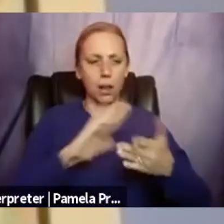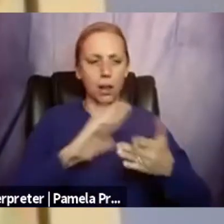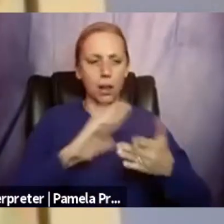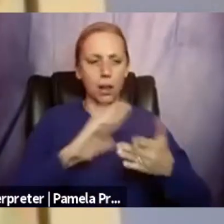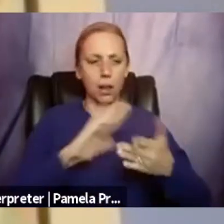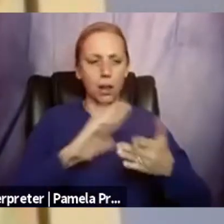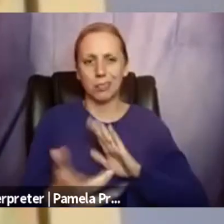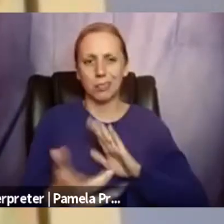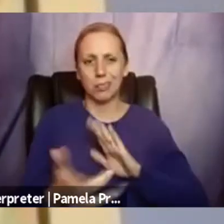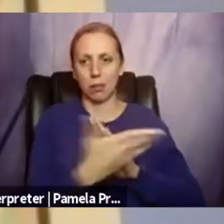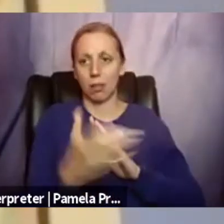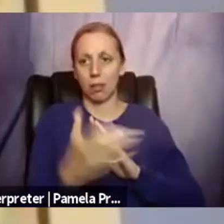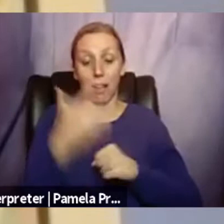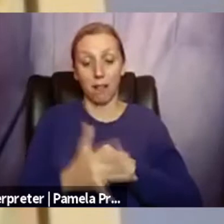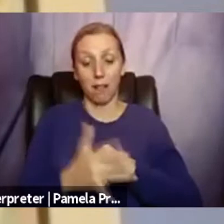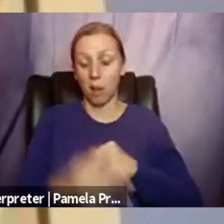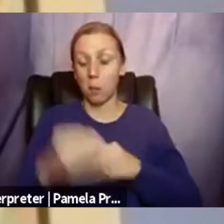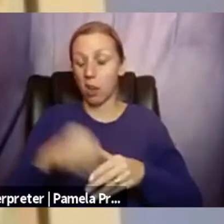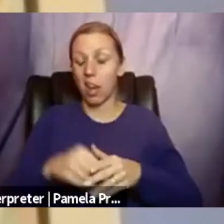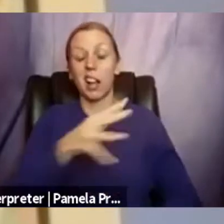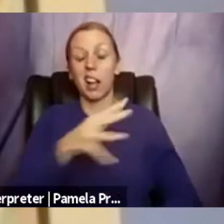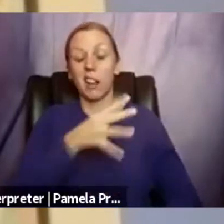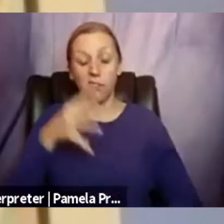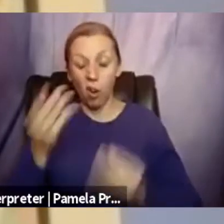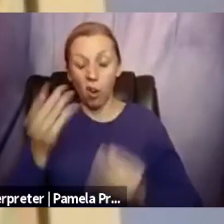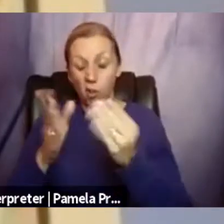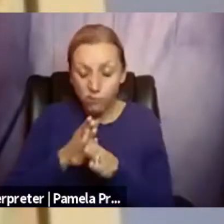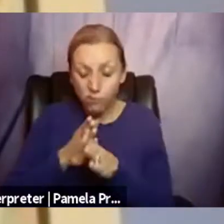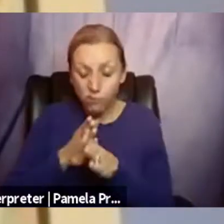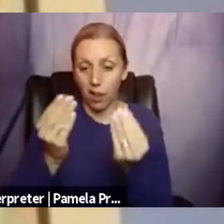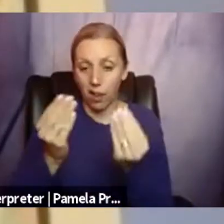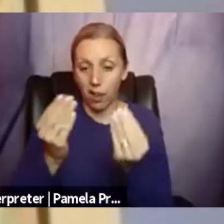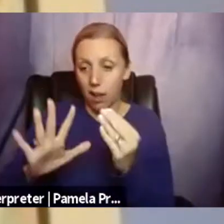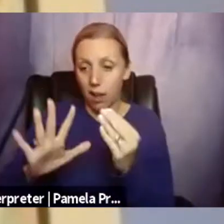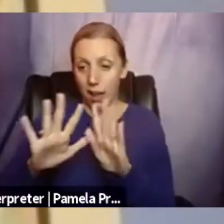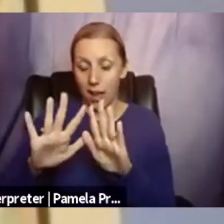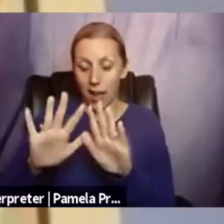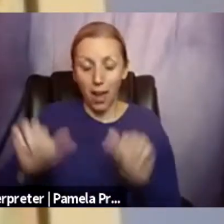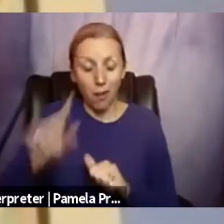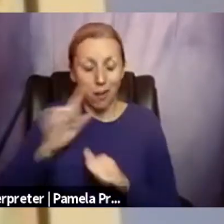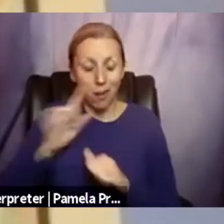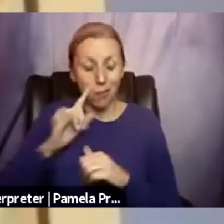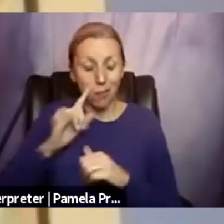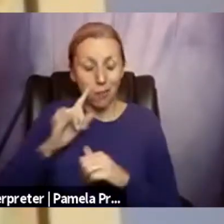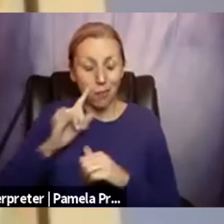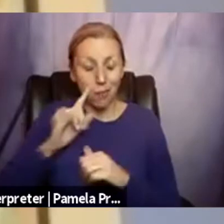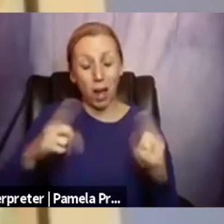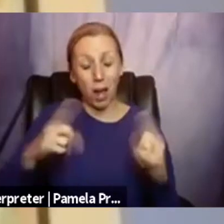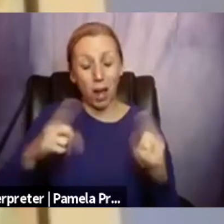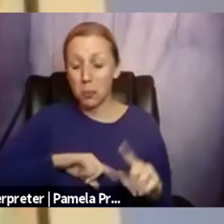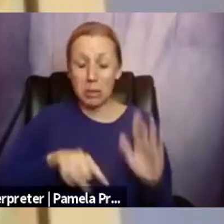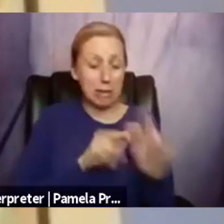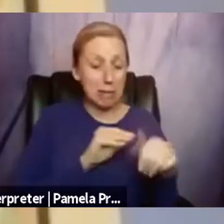Indigenous communities that at times leave significant carbon footprints, contributing to climate change